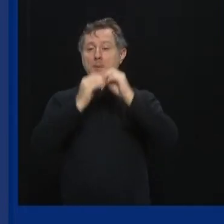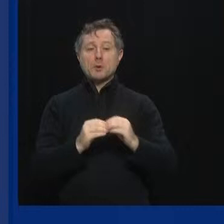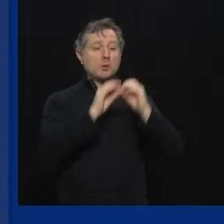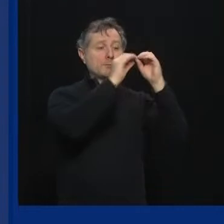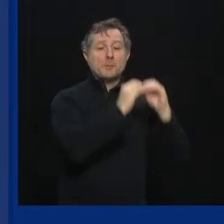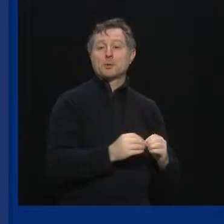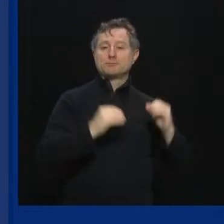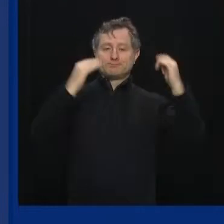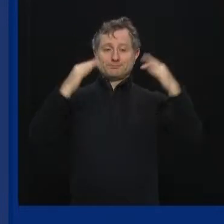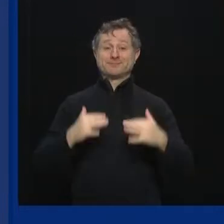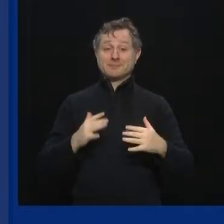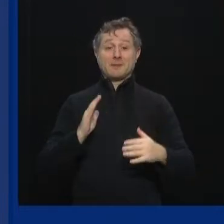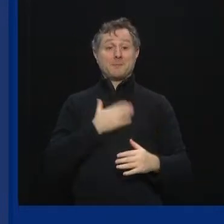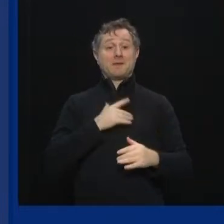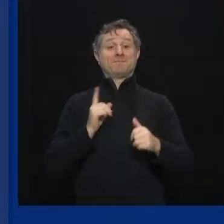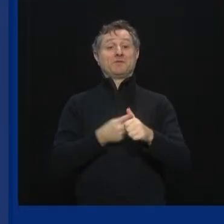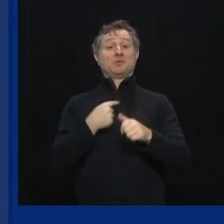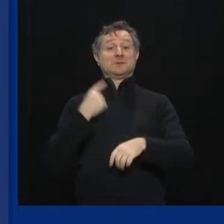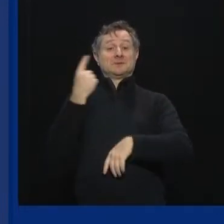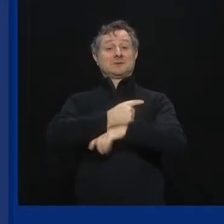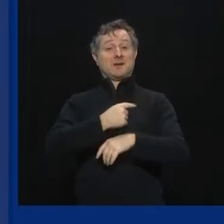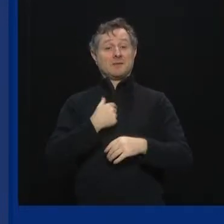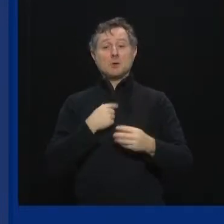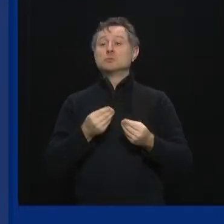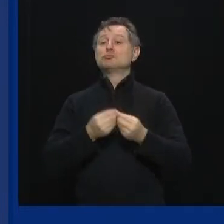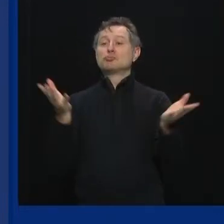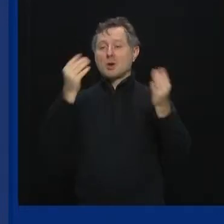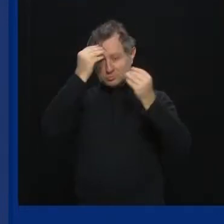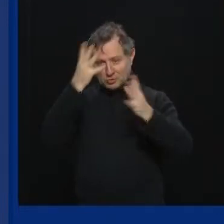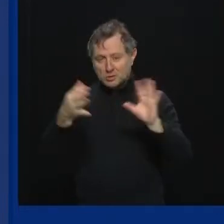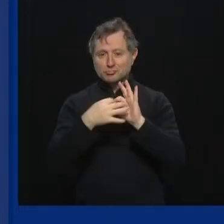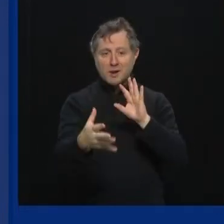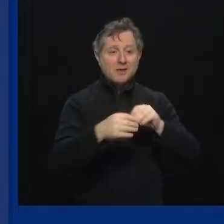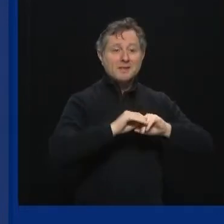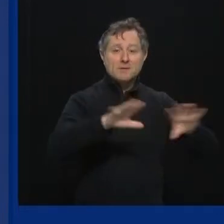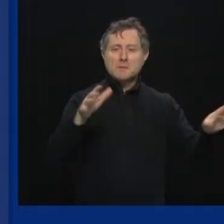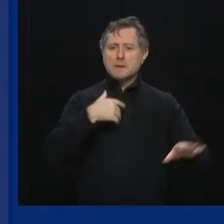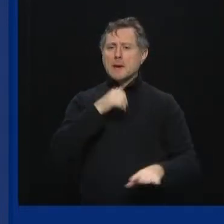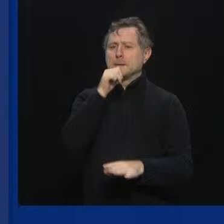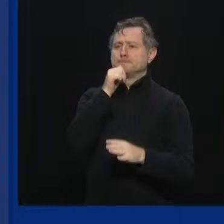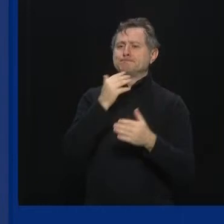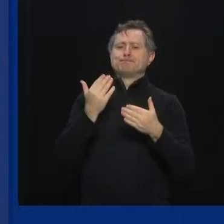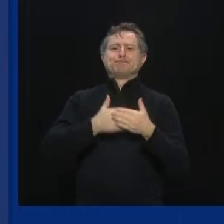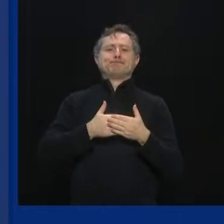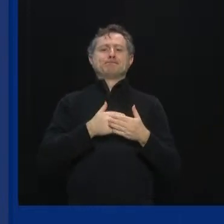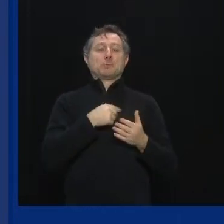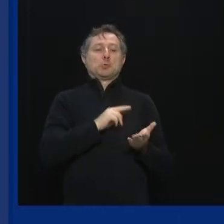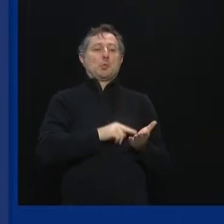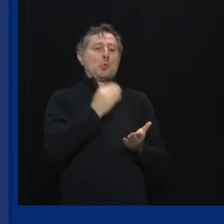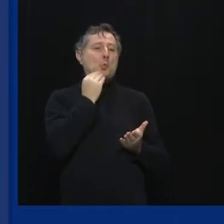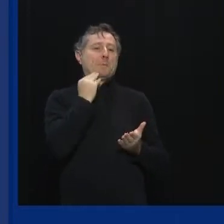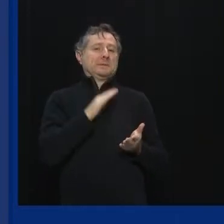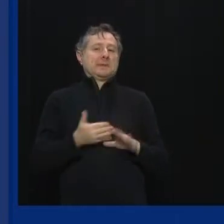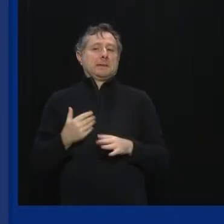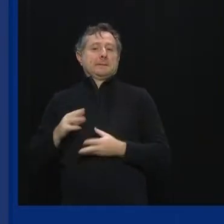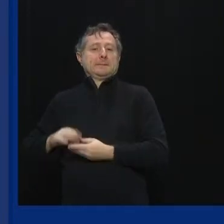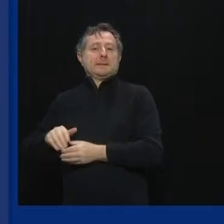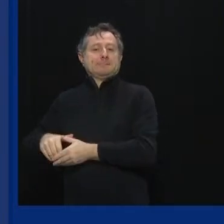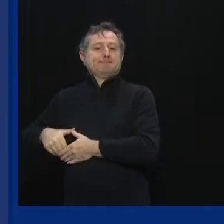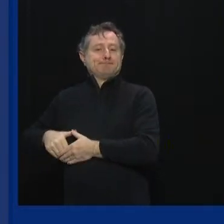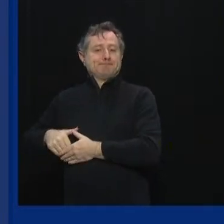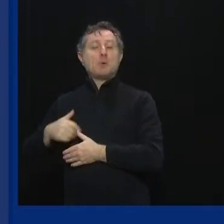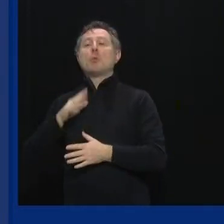day, we released data that had been previously undisclosed relating to nursing home deaths, and we're going to continue providing all